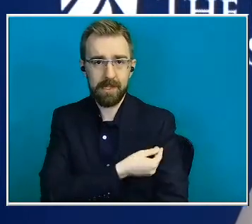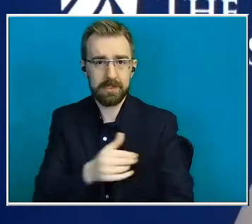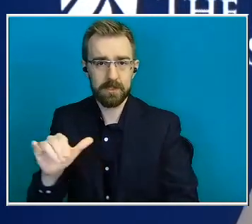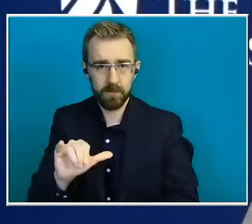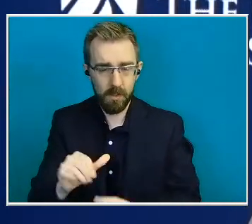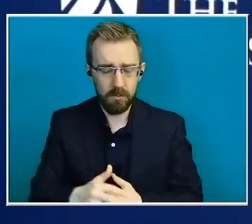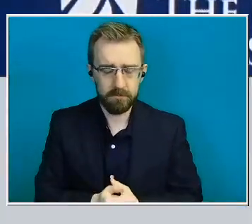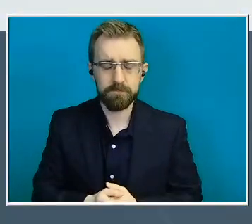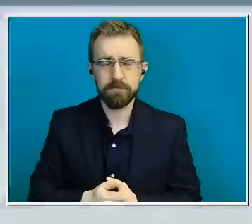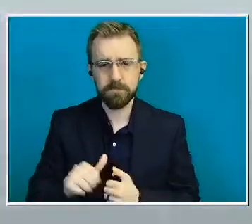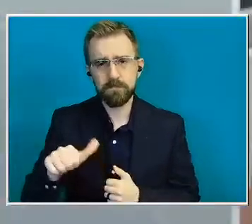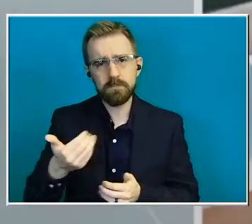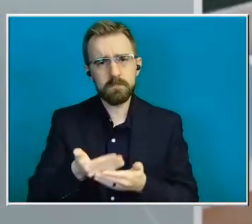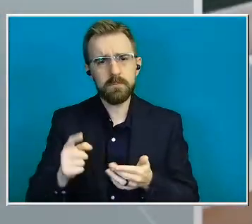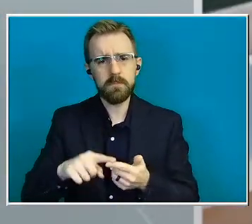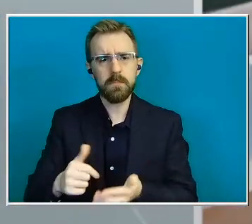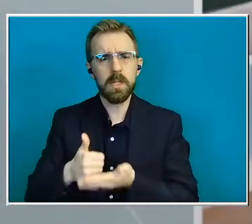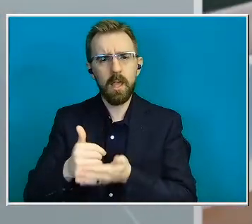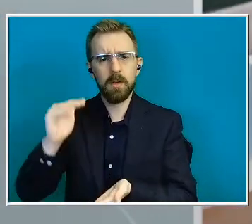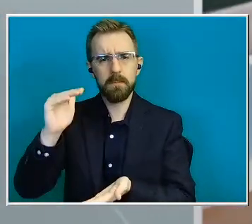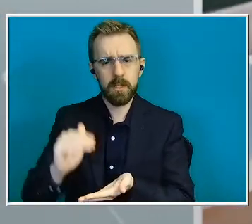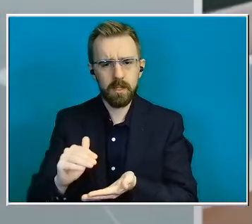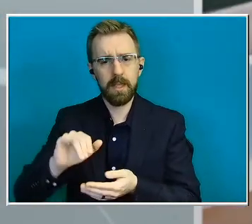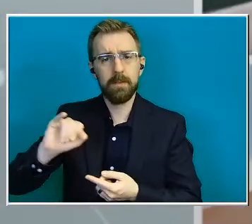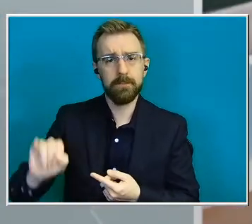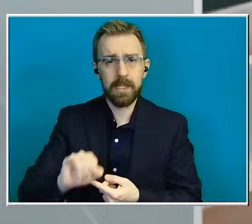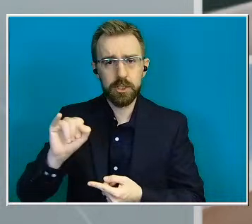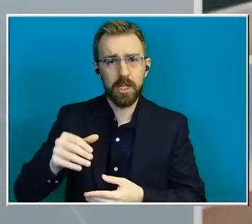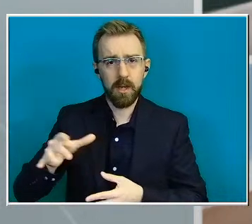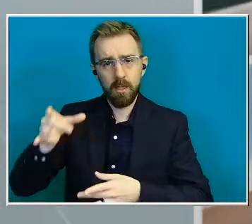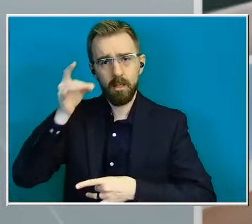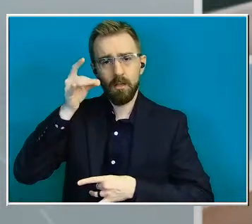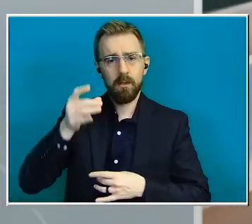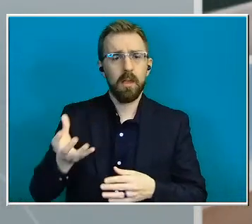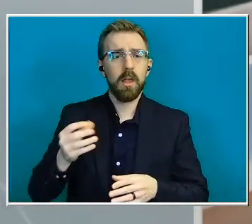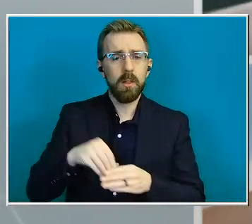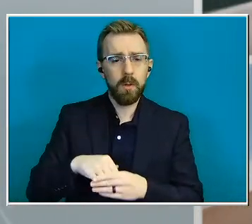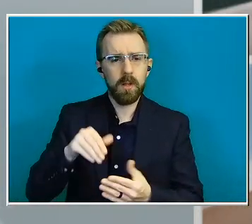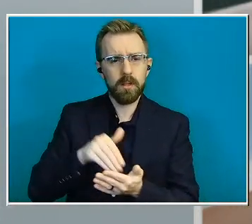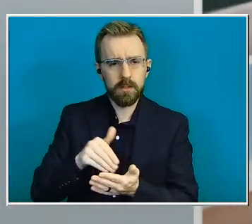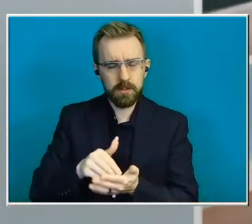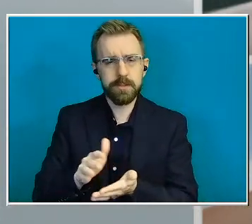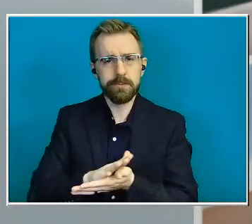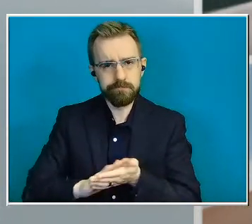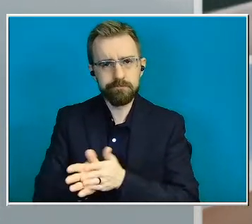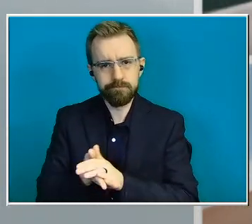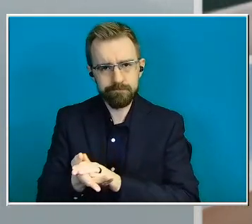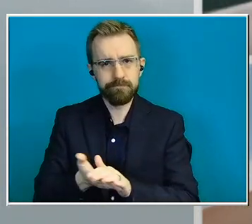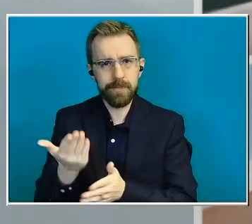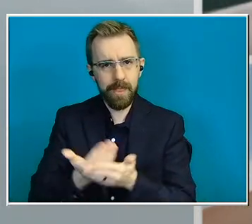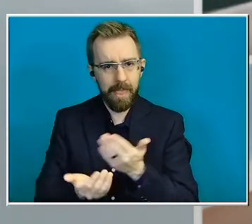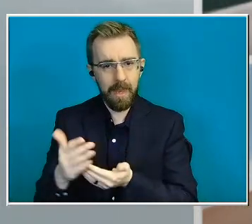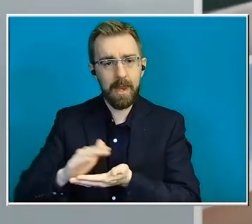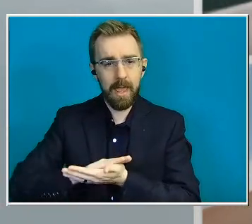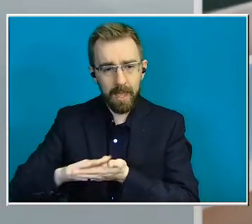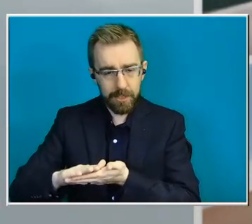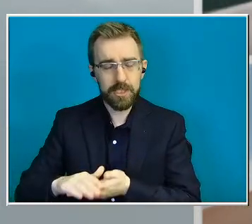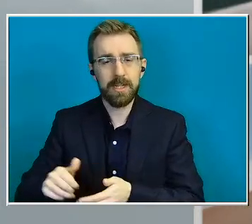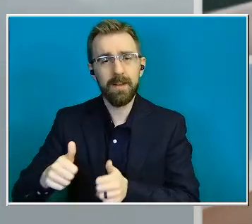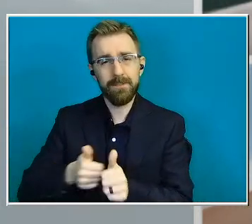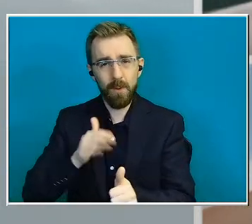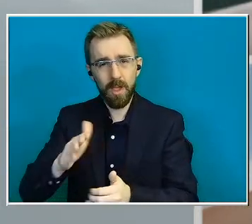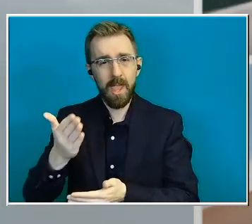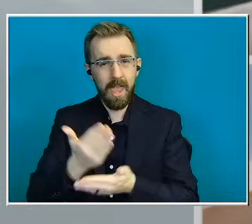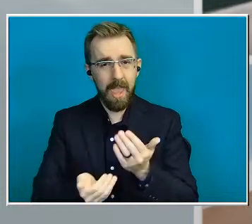reduce the chance of infection include frequent and adequate hand hygiene. Avoid putting your hands in your eyes,